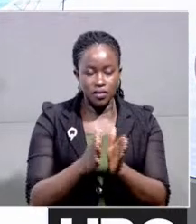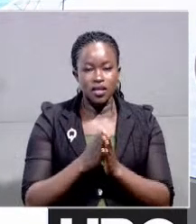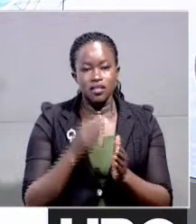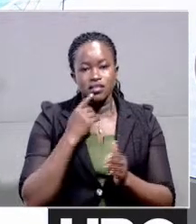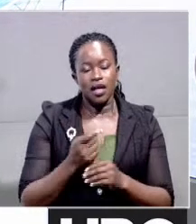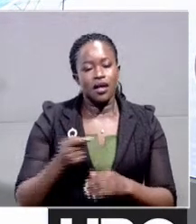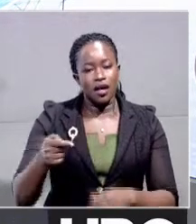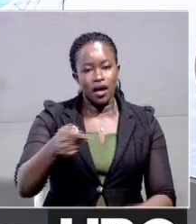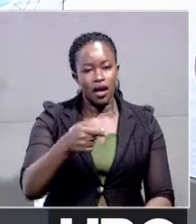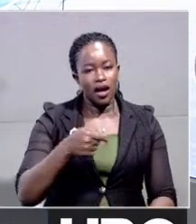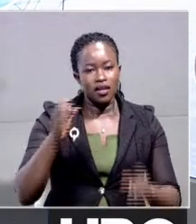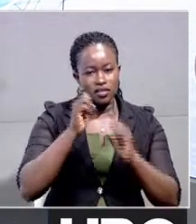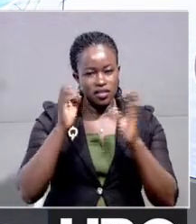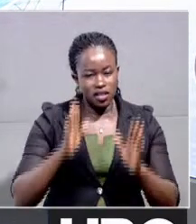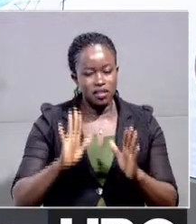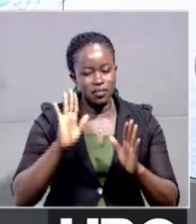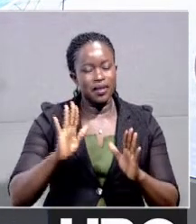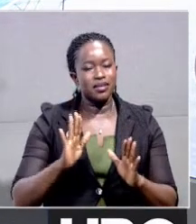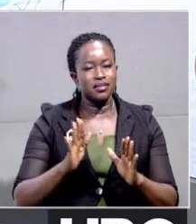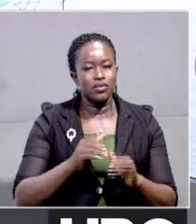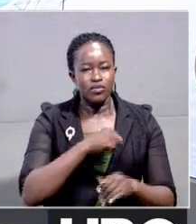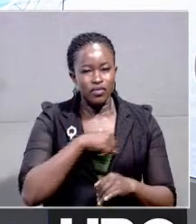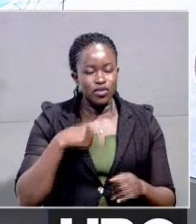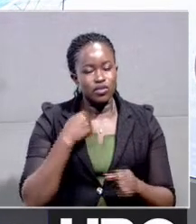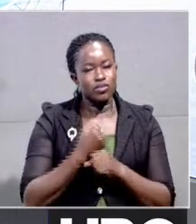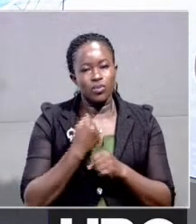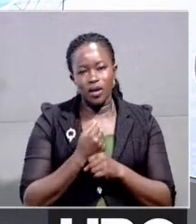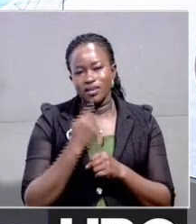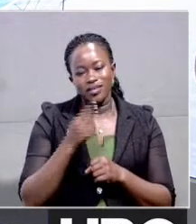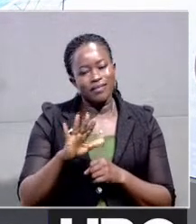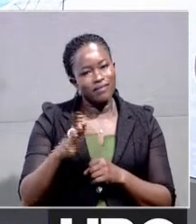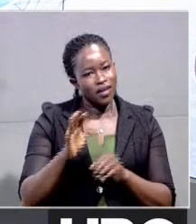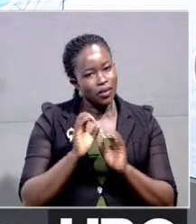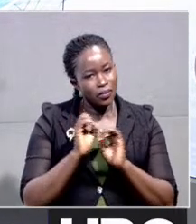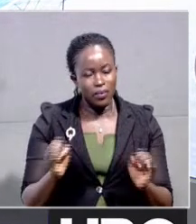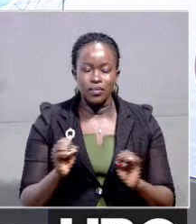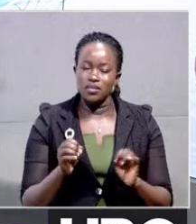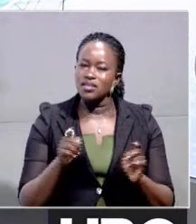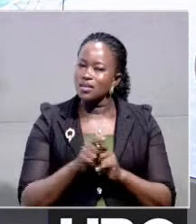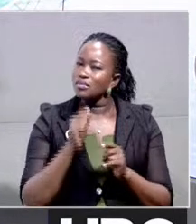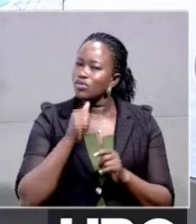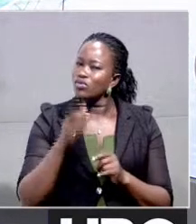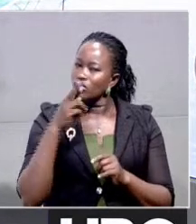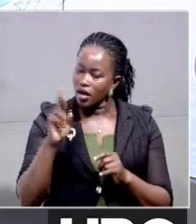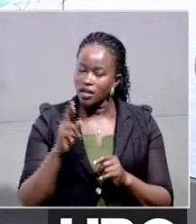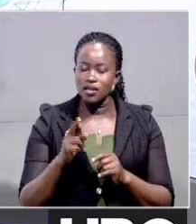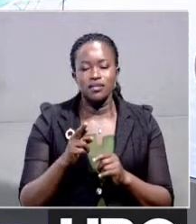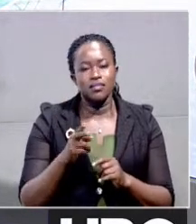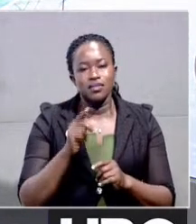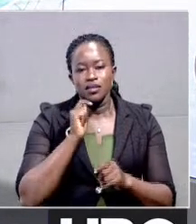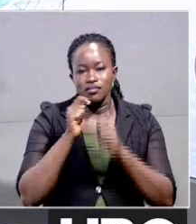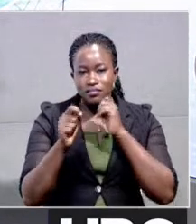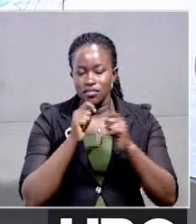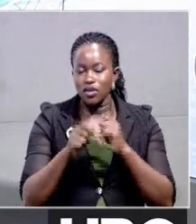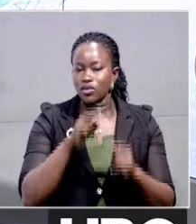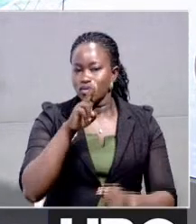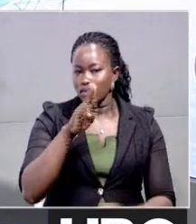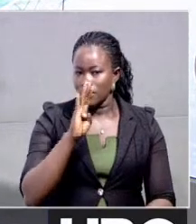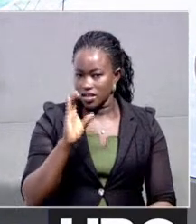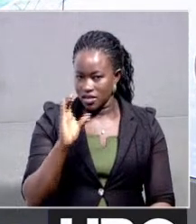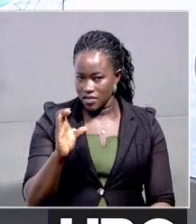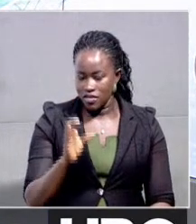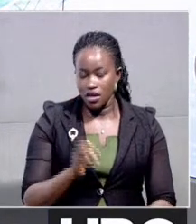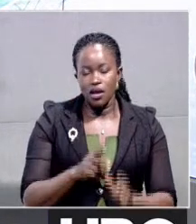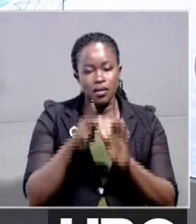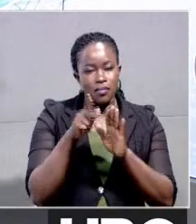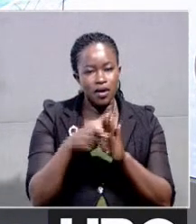arts teachers' industrial action as unfair and uncalled for. Speaking in an interview with UBC's Dennis Sigoa, the